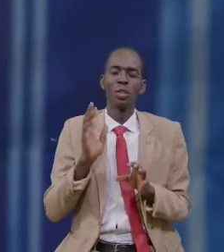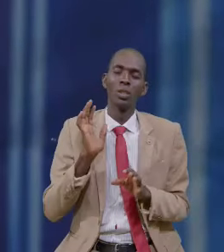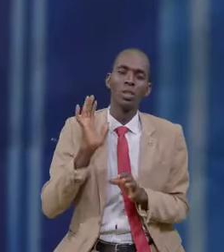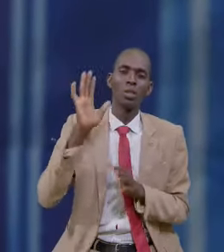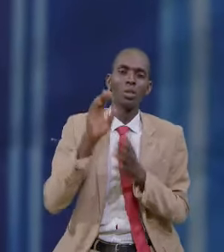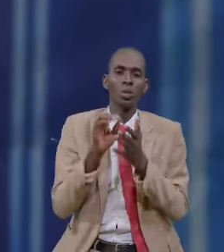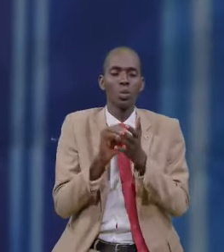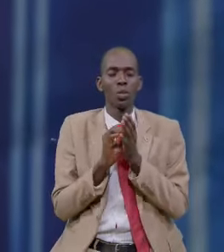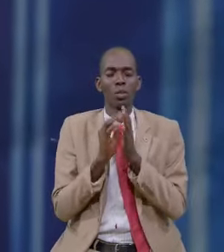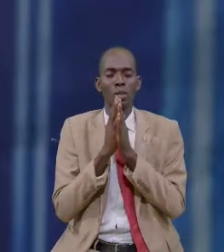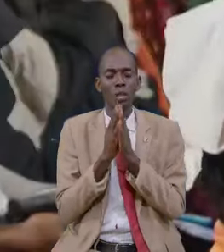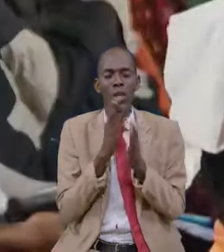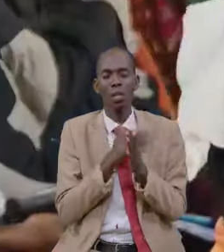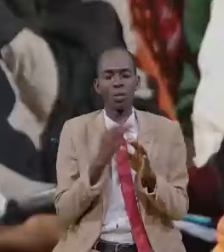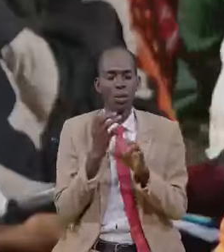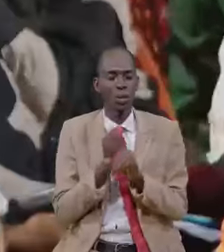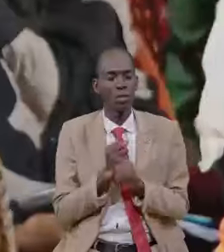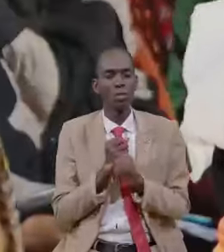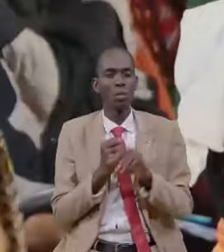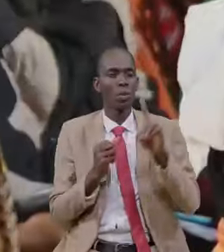zero, zero. What's that?